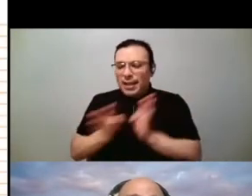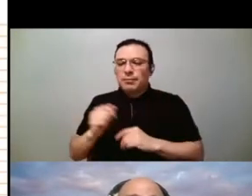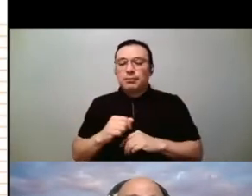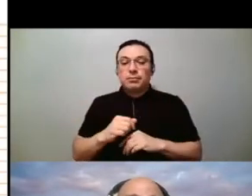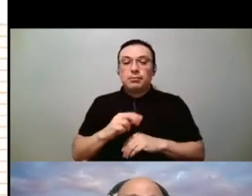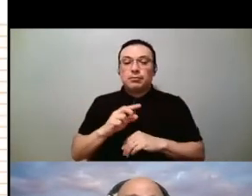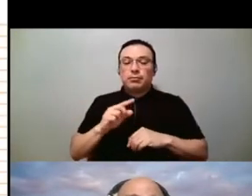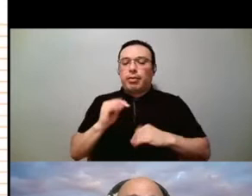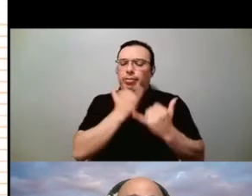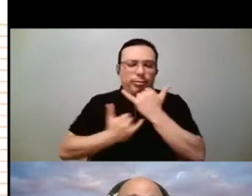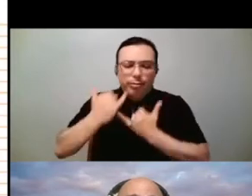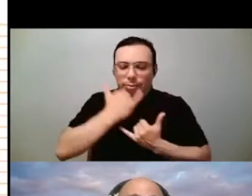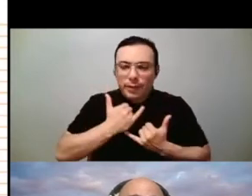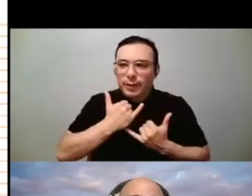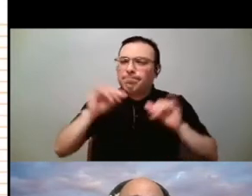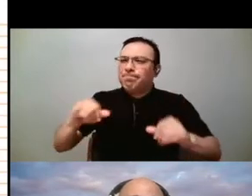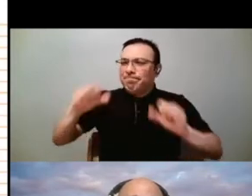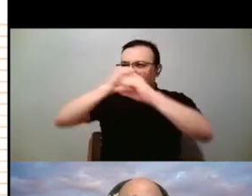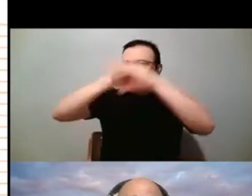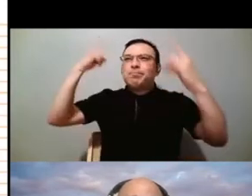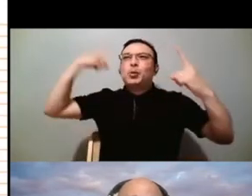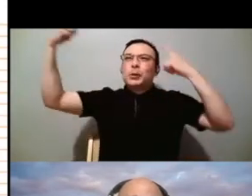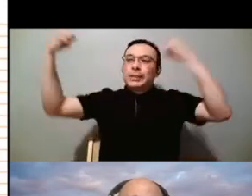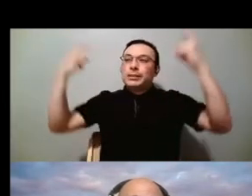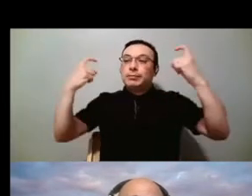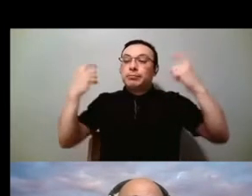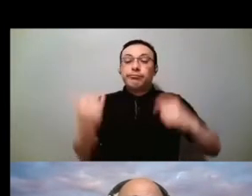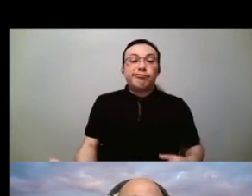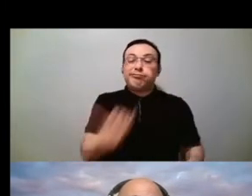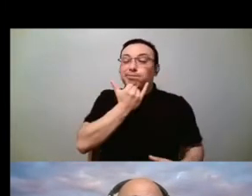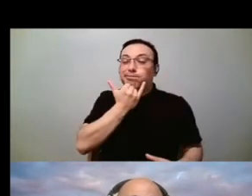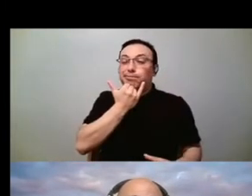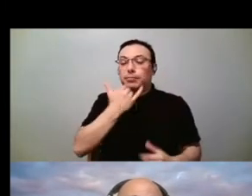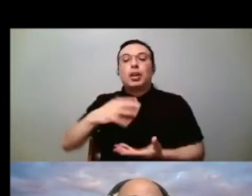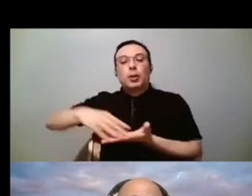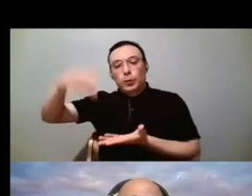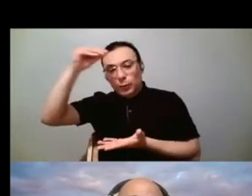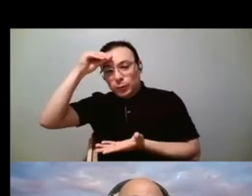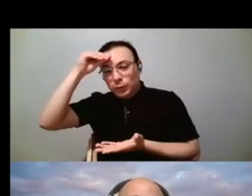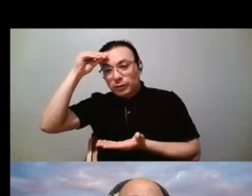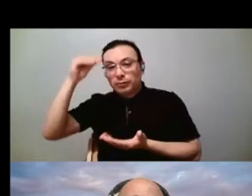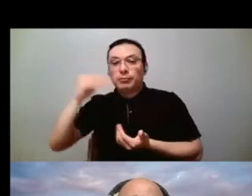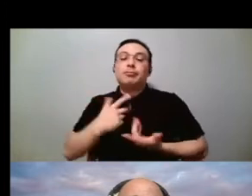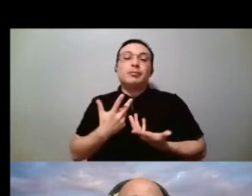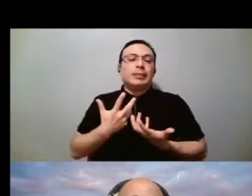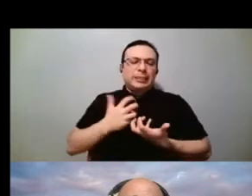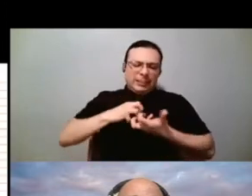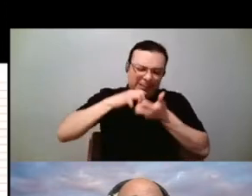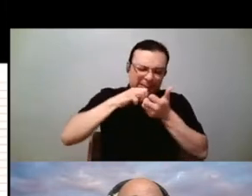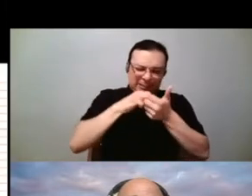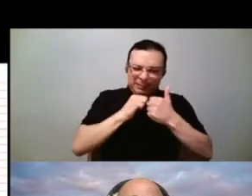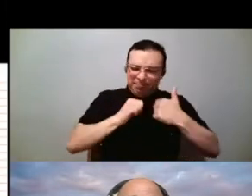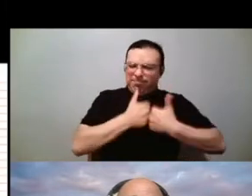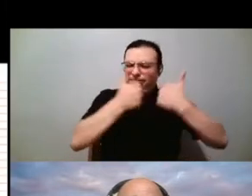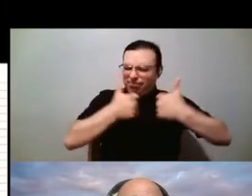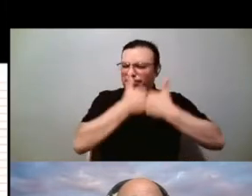we err and we learn, we grind and we churn, we post and we toast,